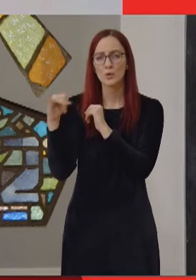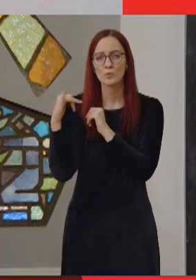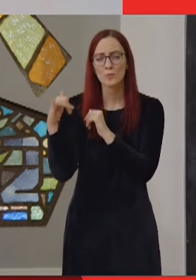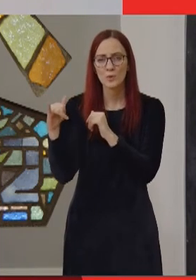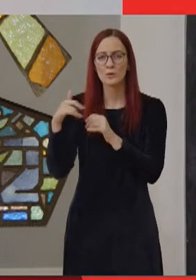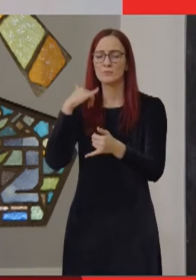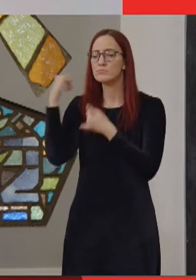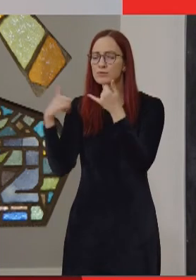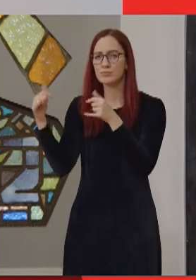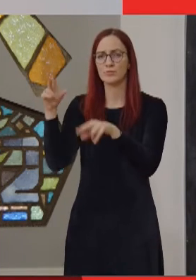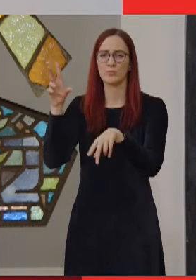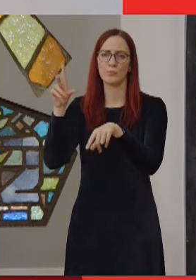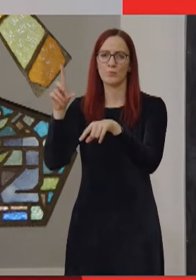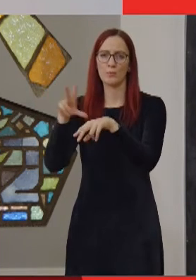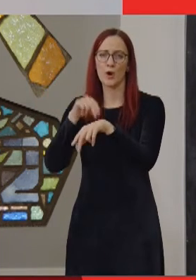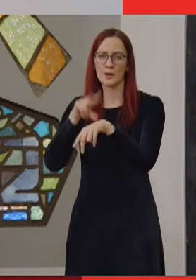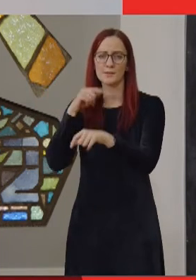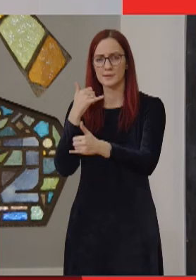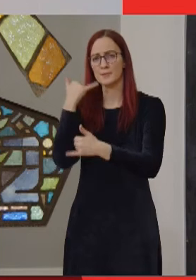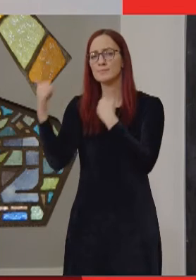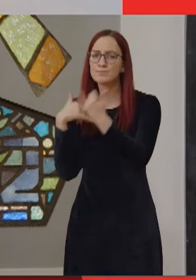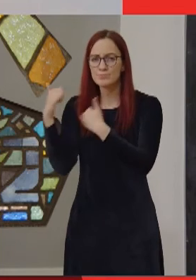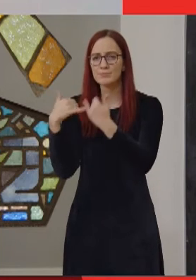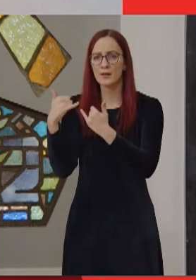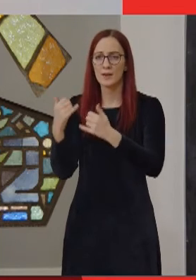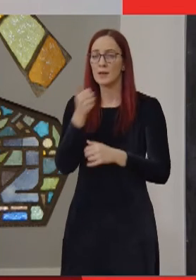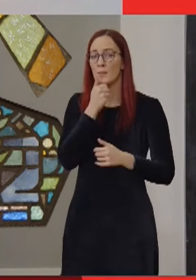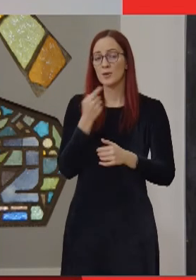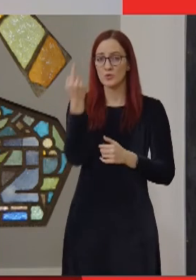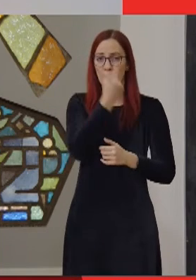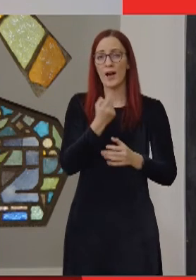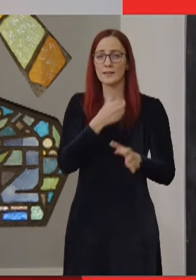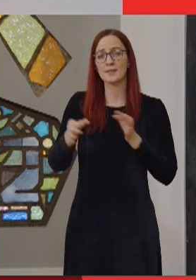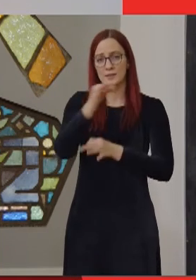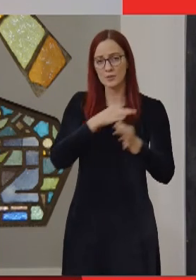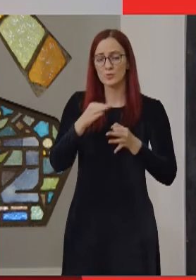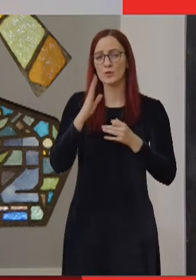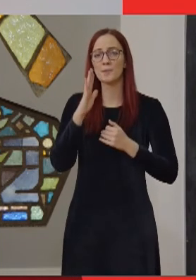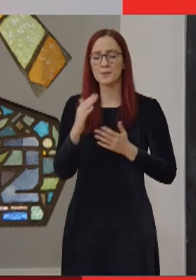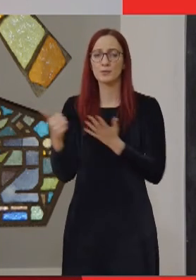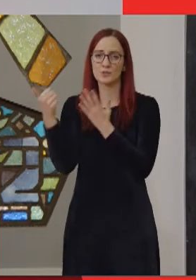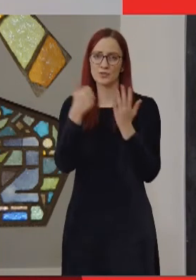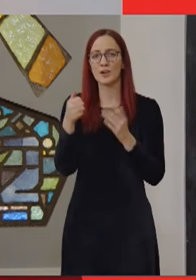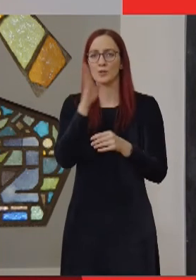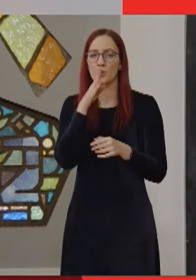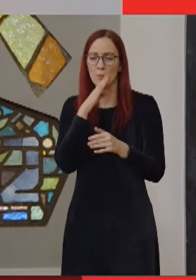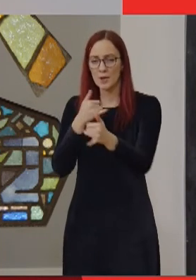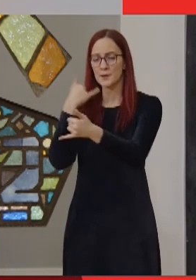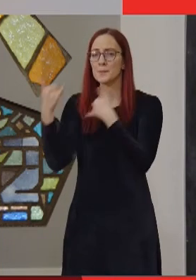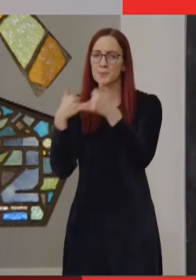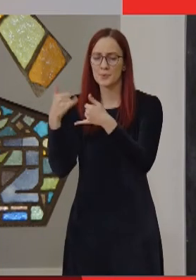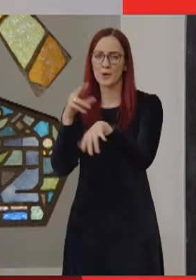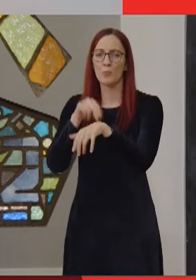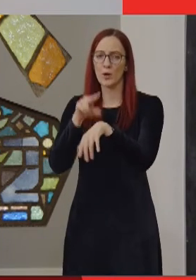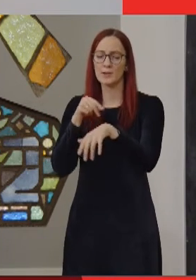10 minutes police get reports from people, and the majority of them